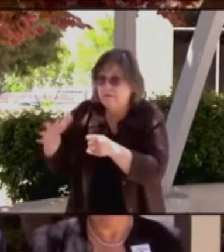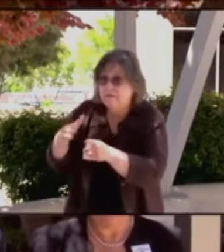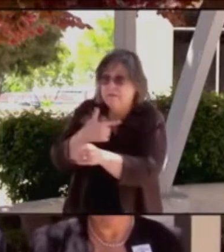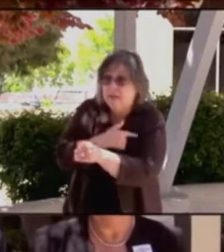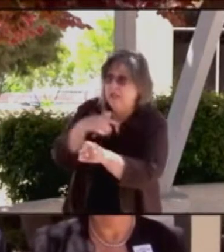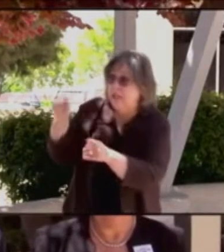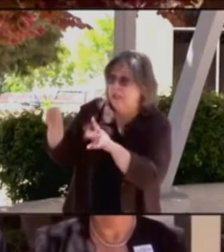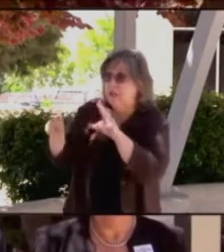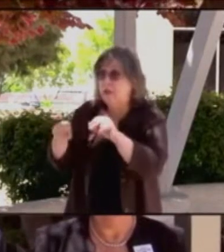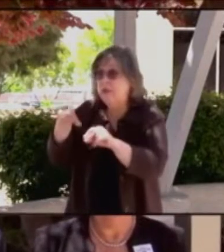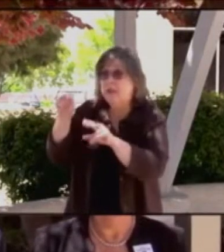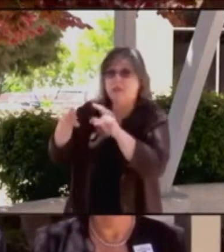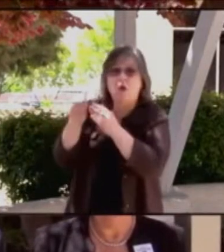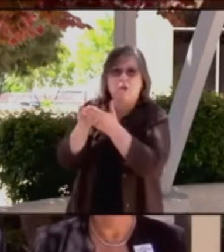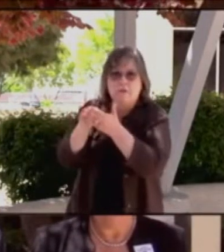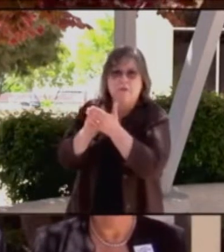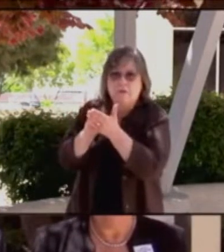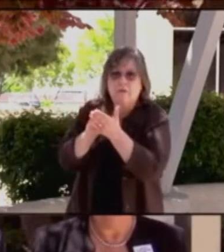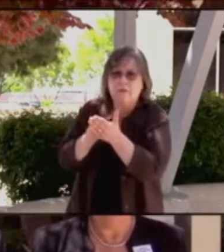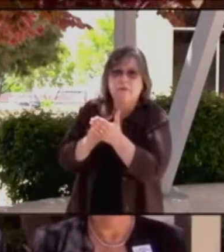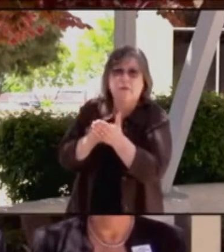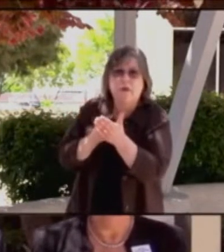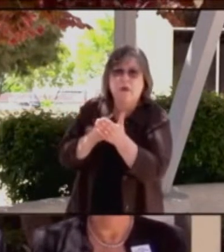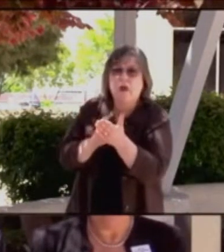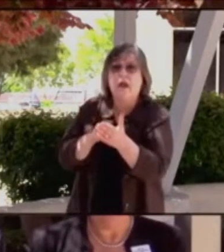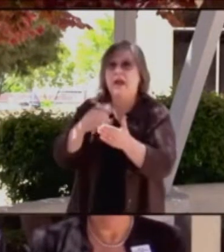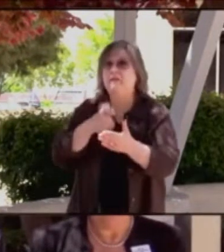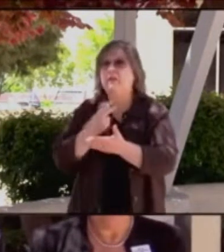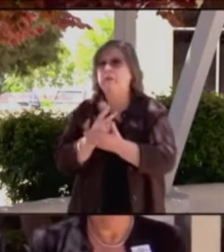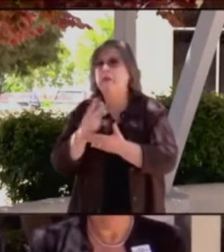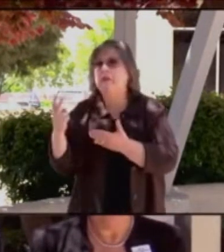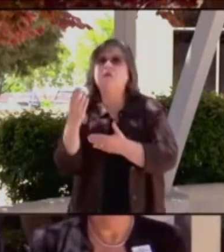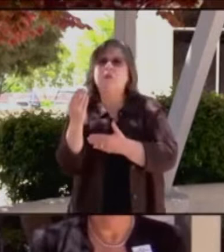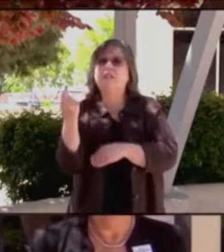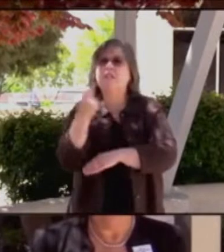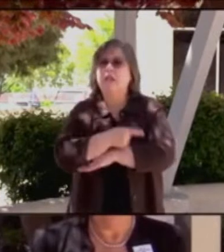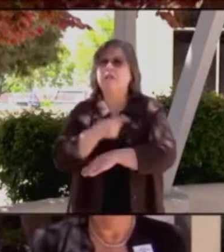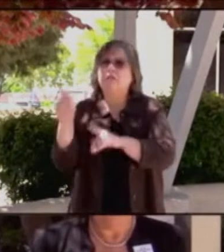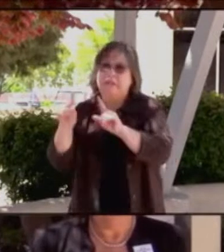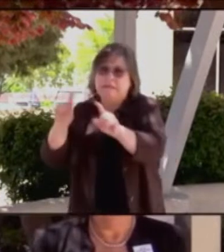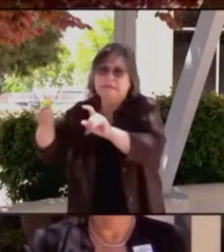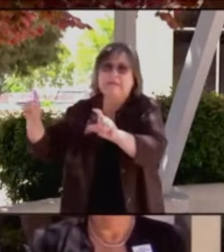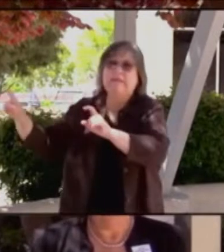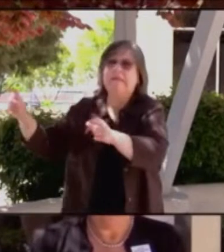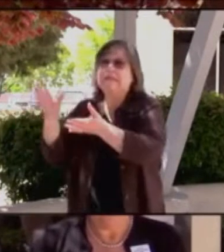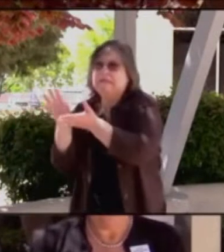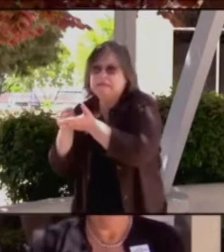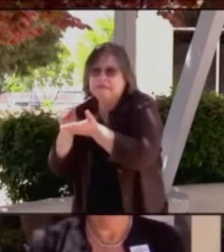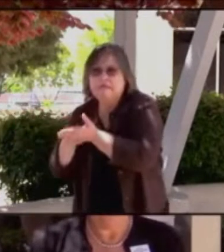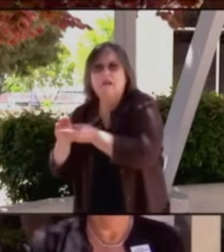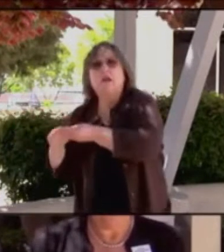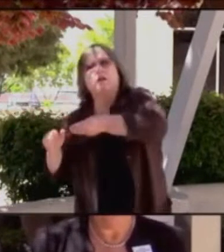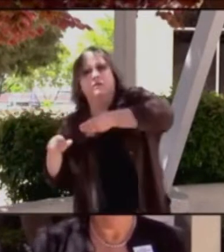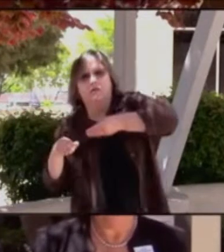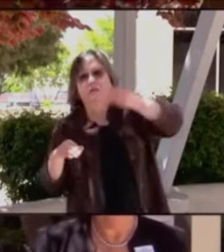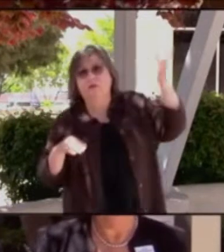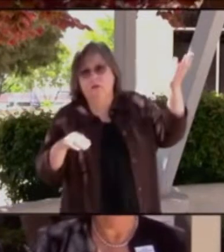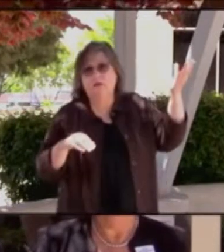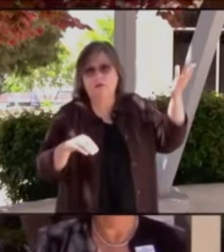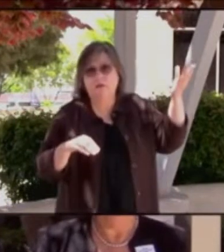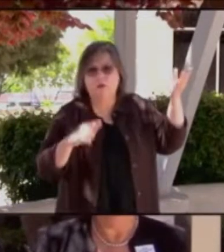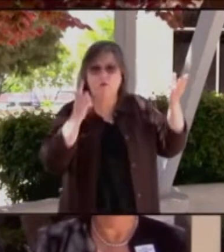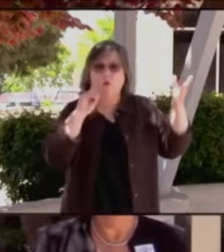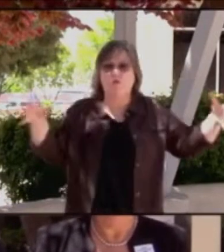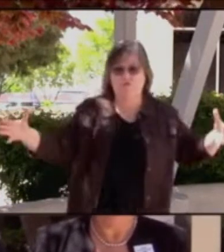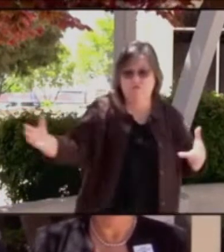those staff who are not yet fully vaccinated. Currently, some of the rules that businesses need to follow for